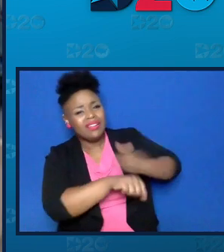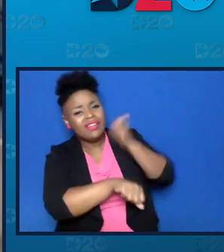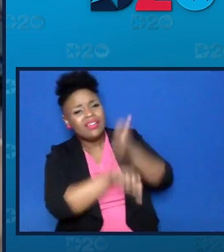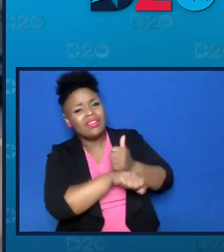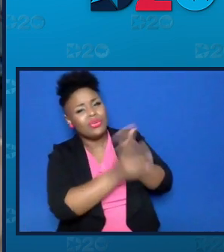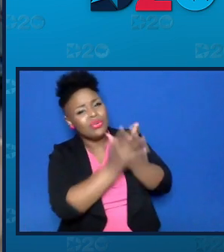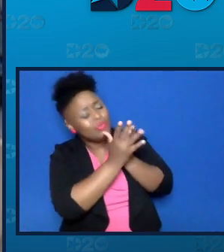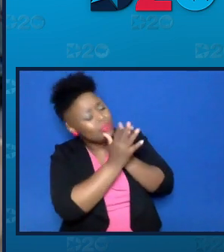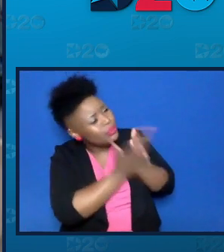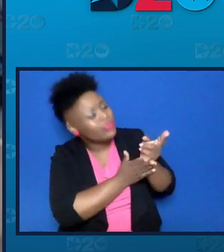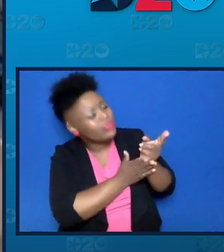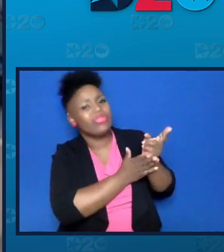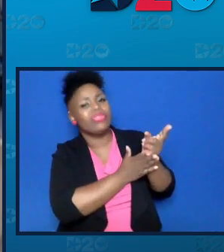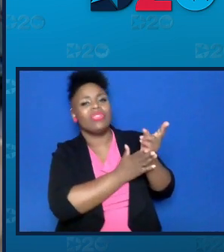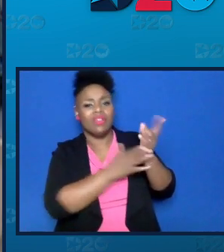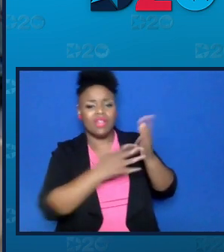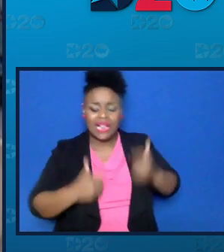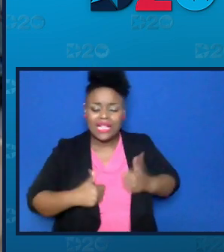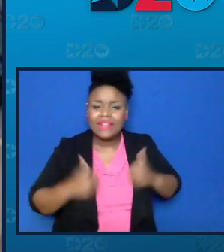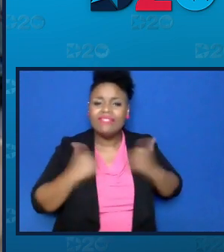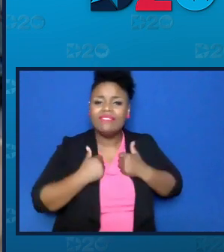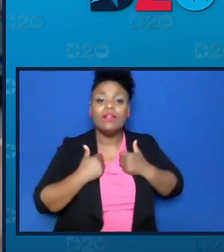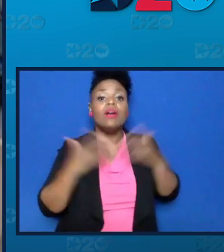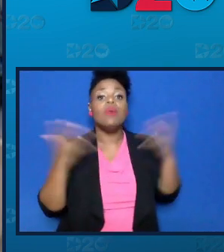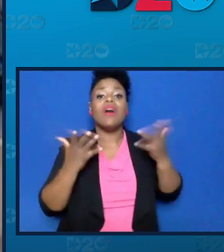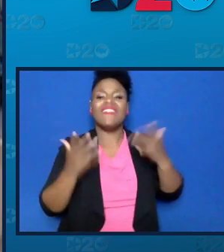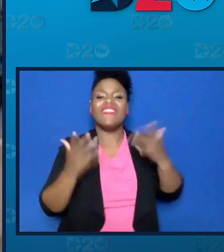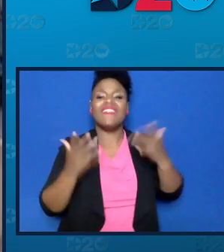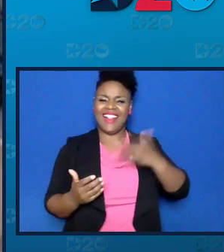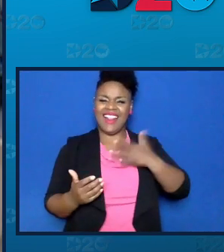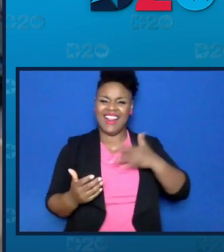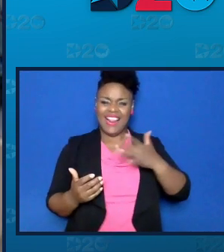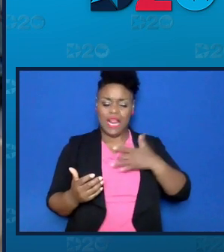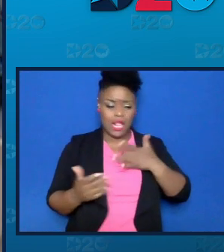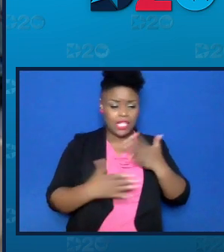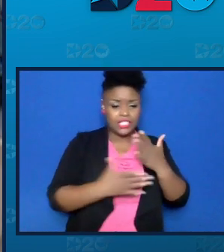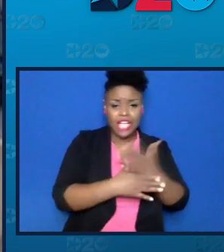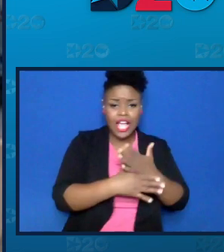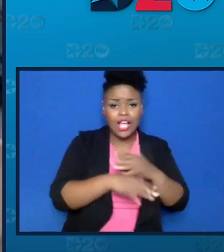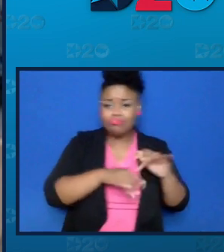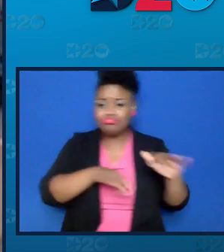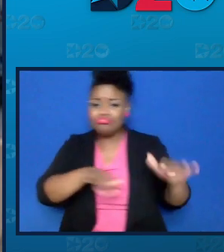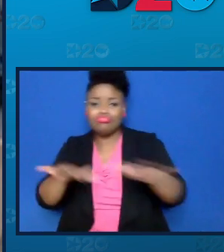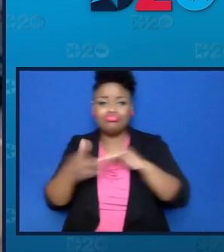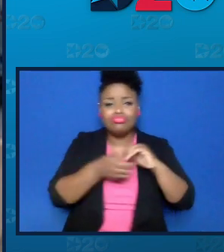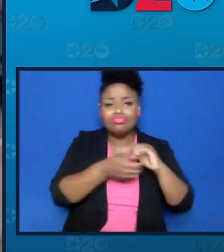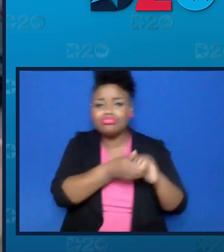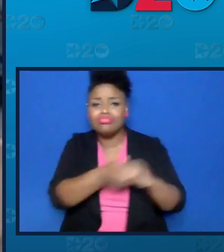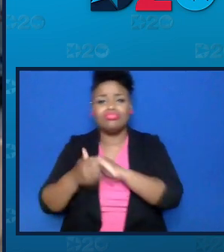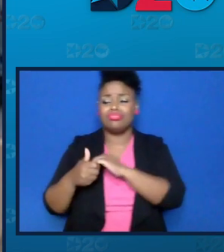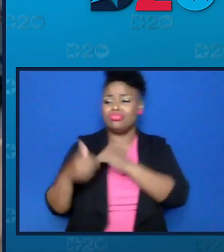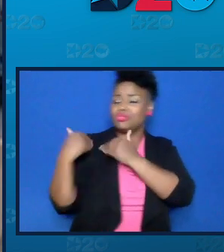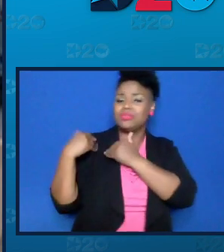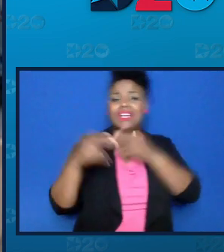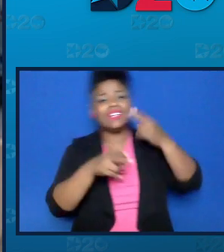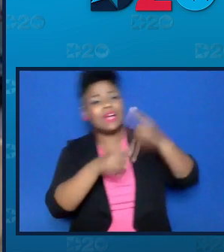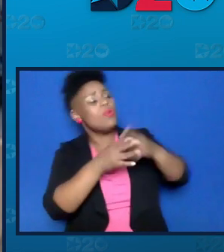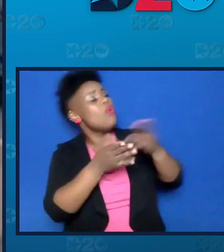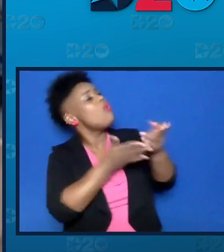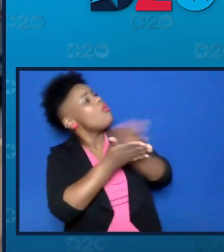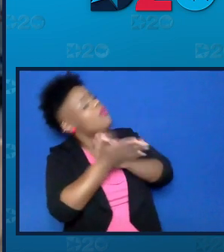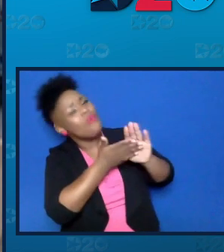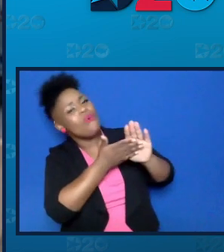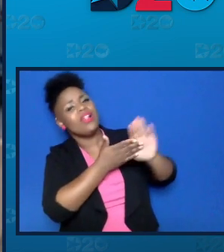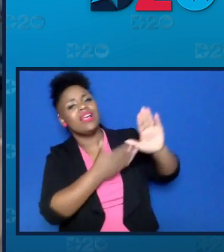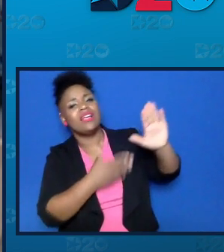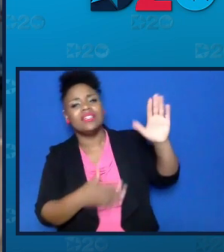of a sense of shared responsibility. In the name of all that is holy, O Spirit, bring out of this